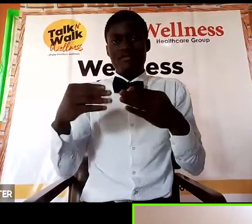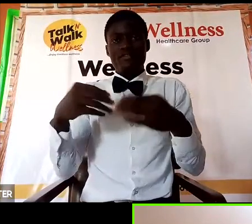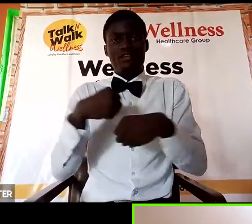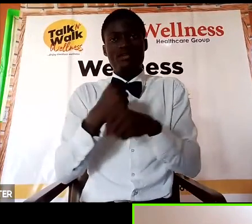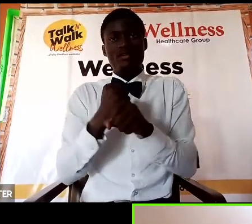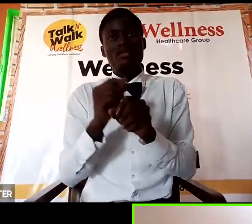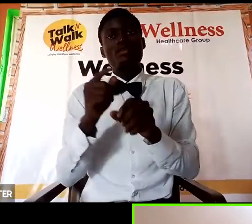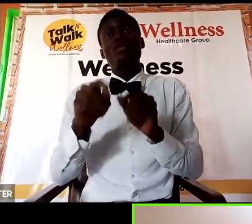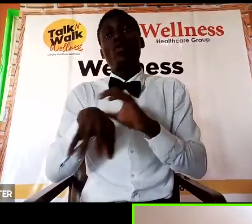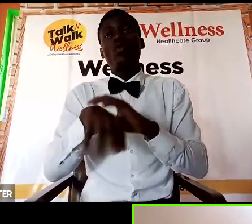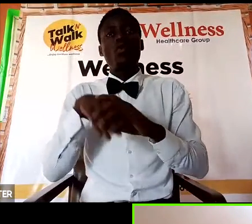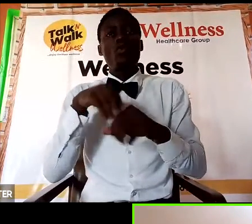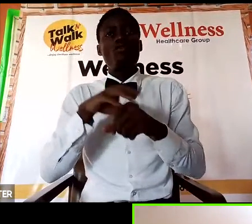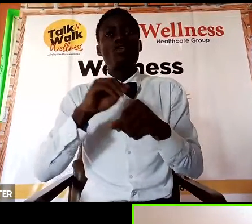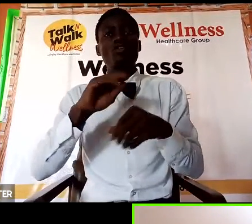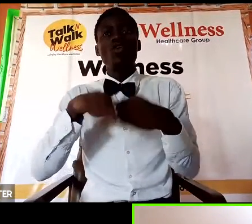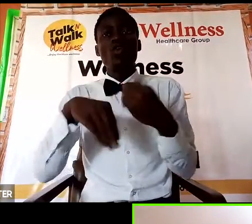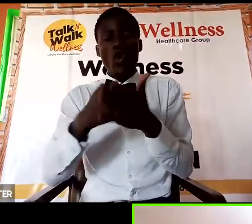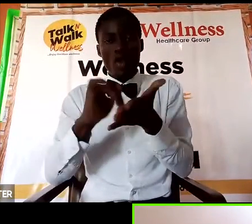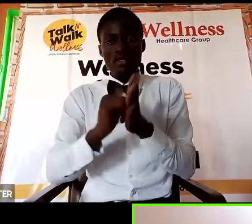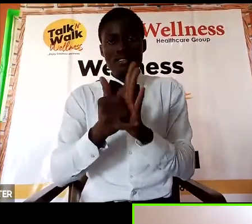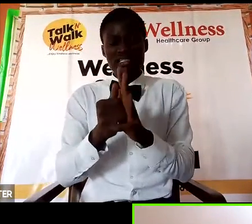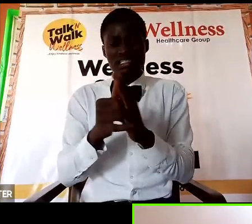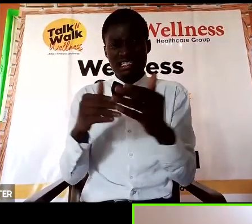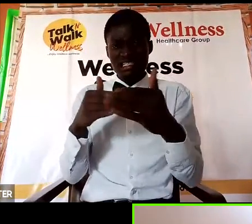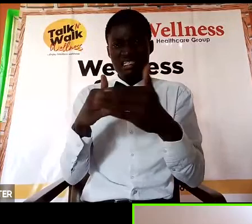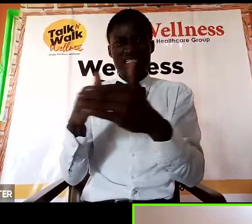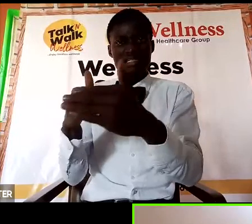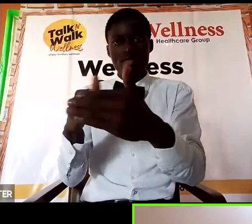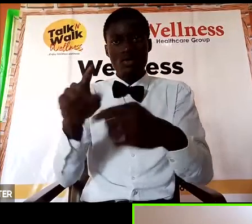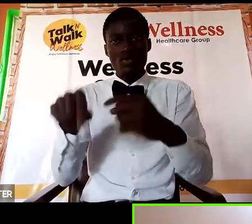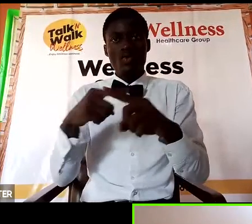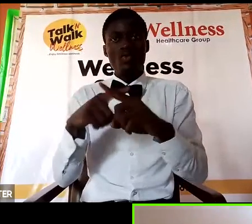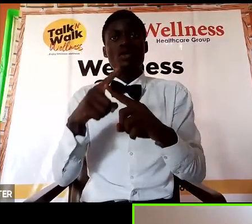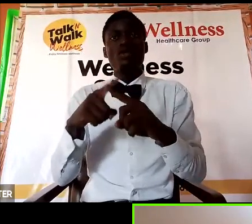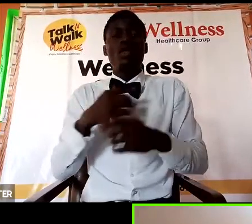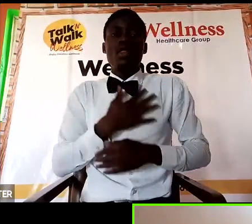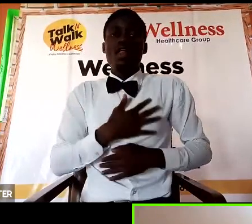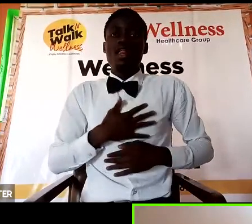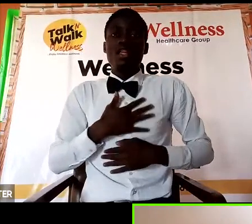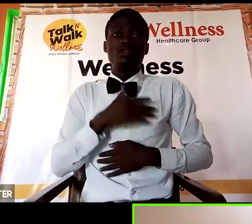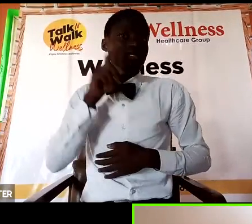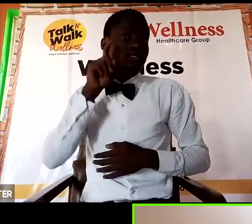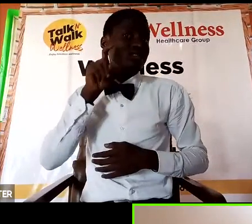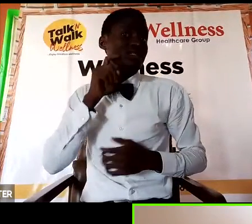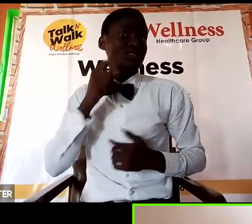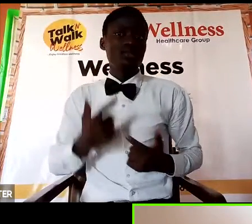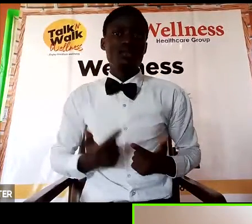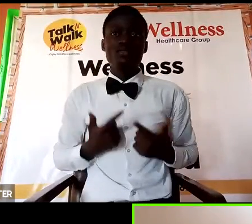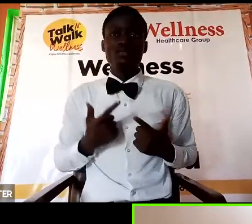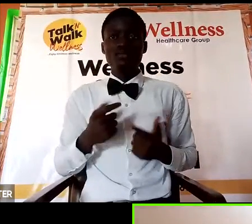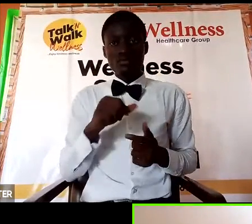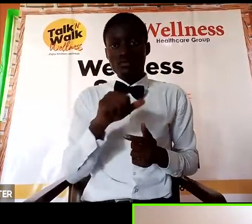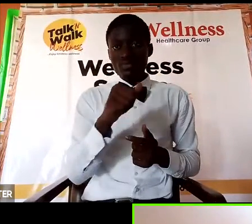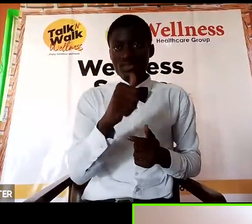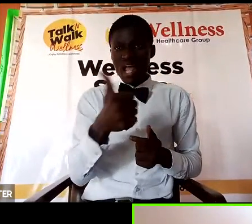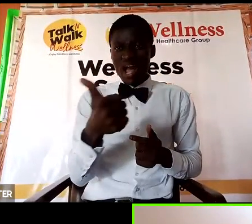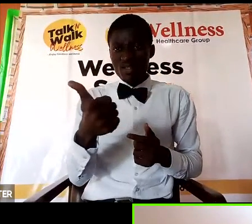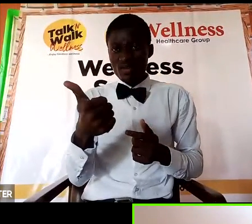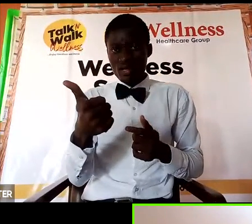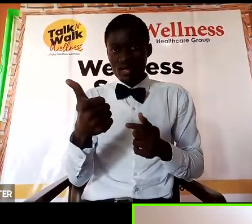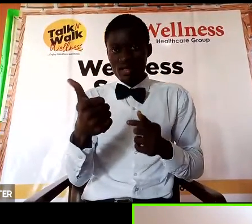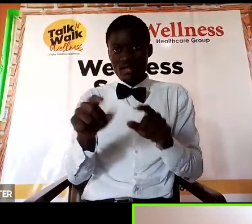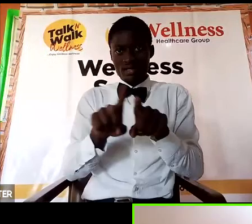to your system when you enjoy your sex life. And you see, another dimension is the fact that especially for